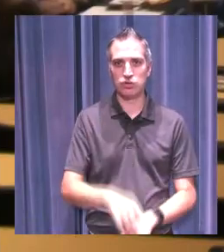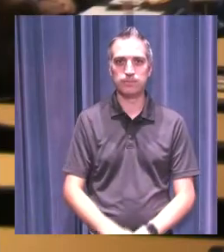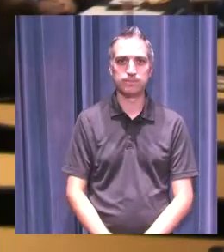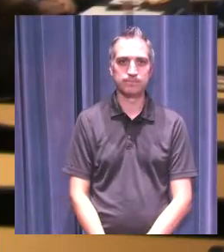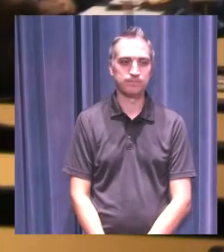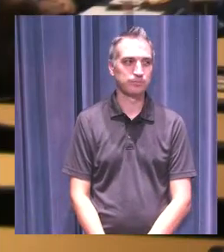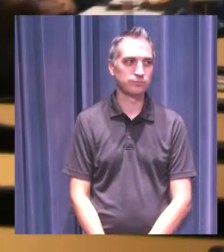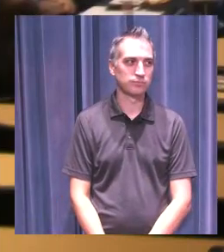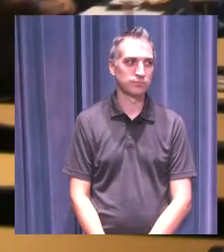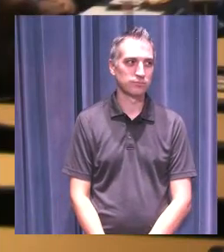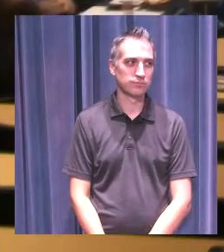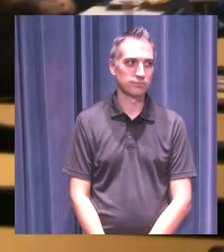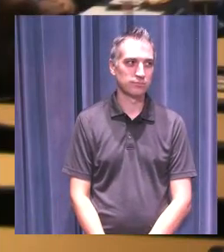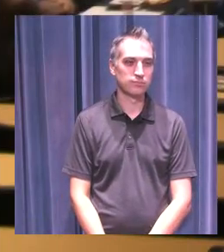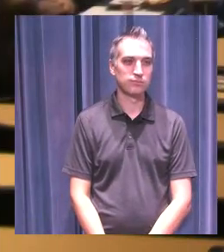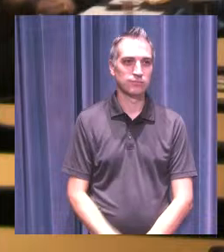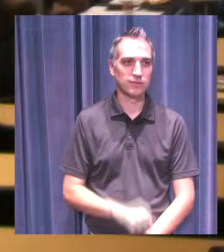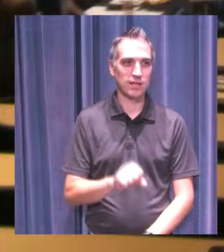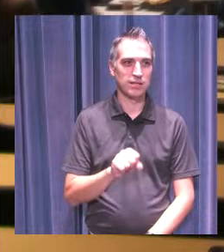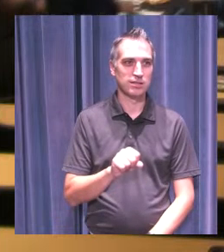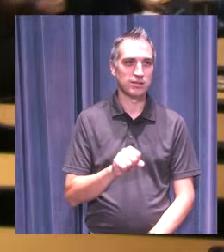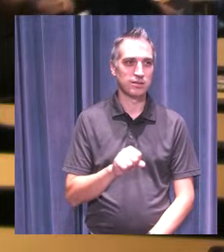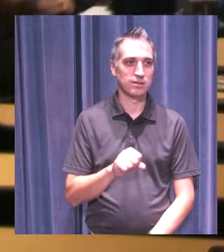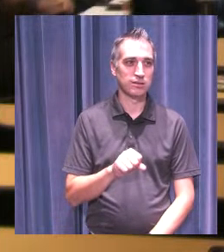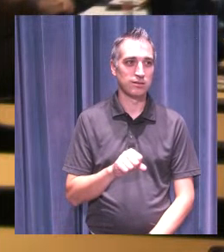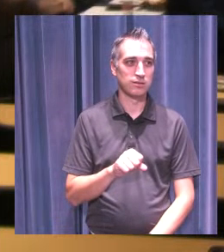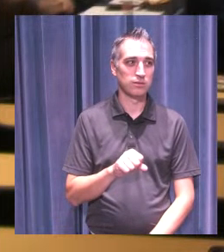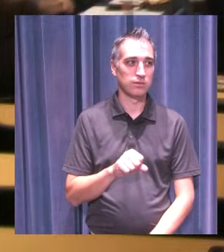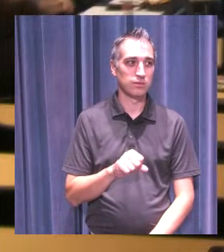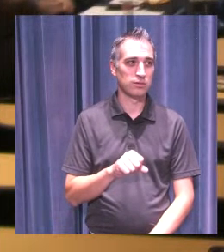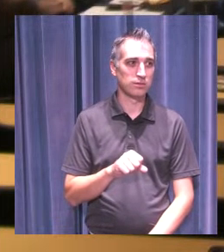Well, certainly where the funds come from.